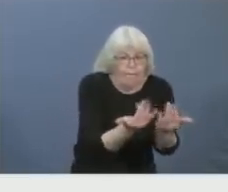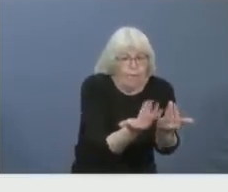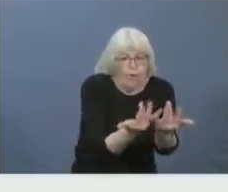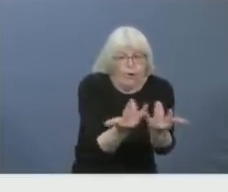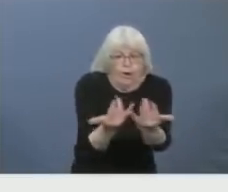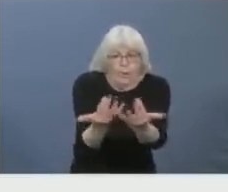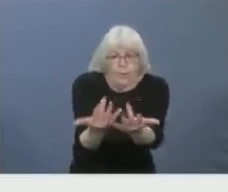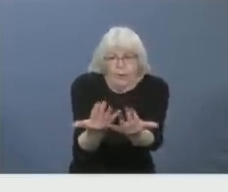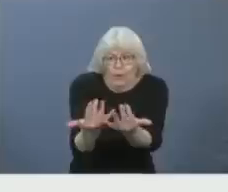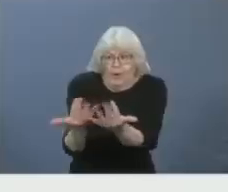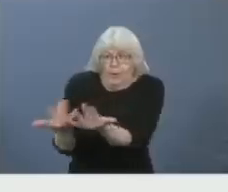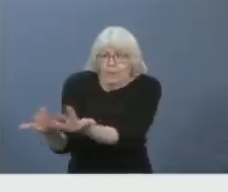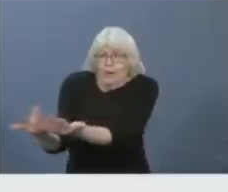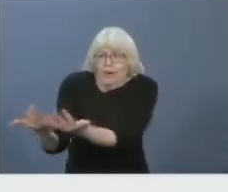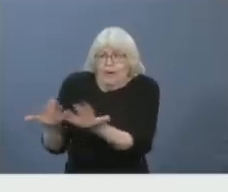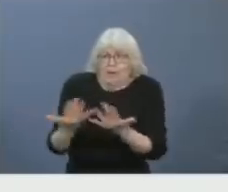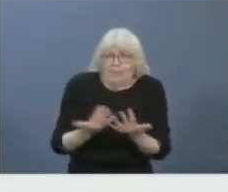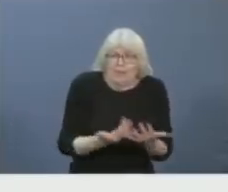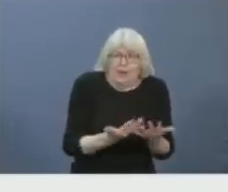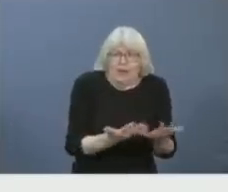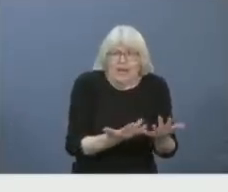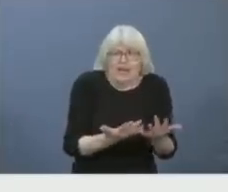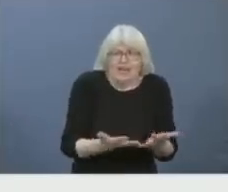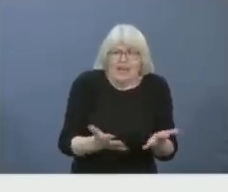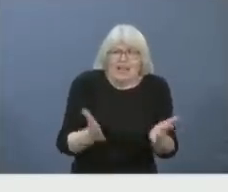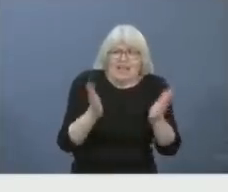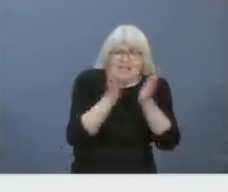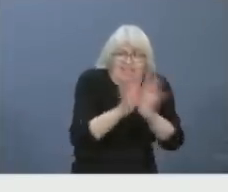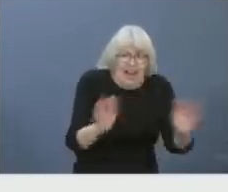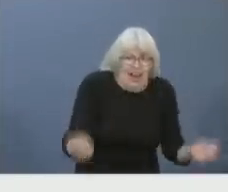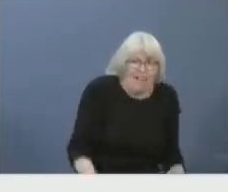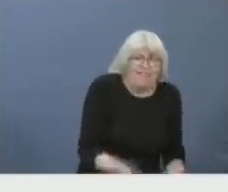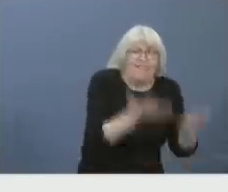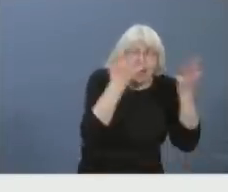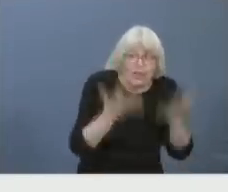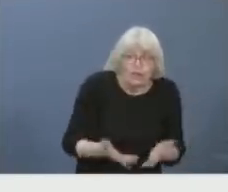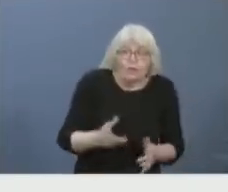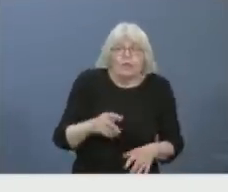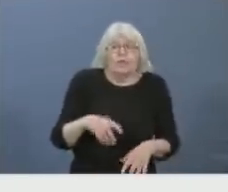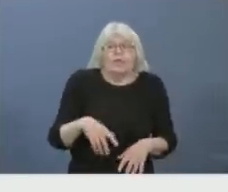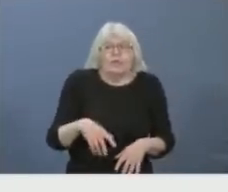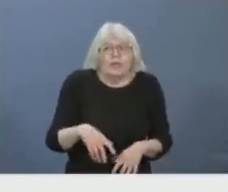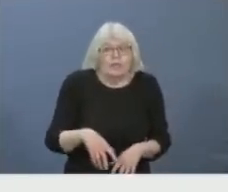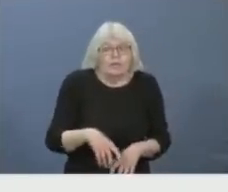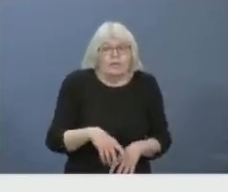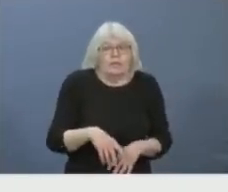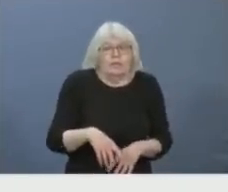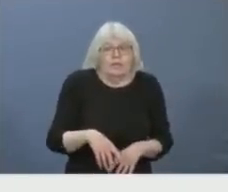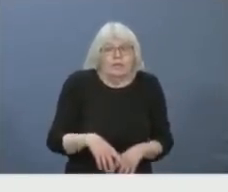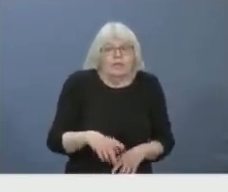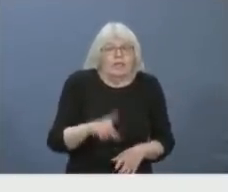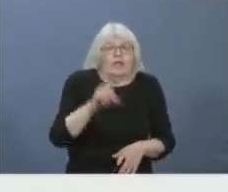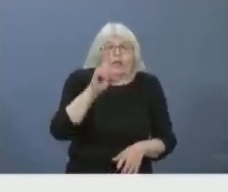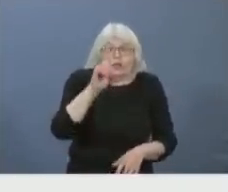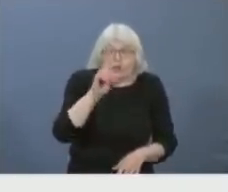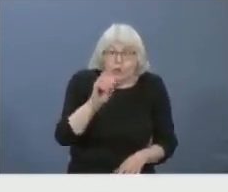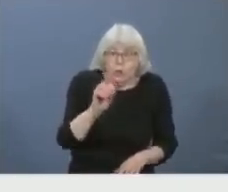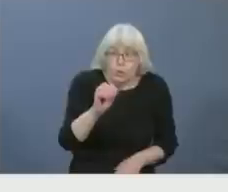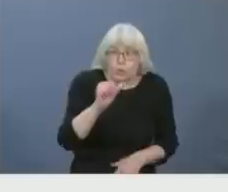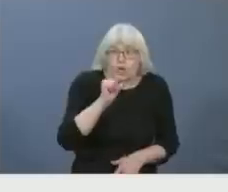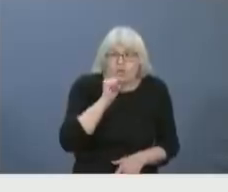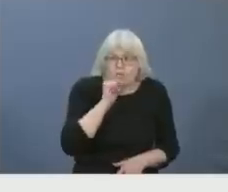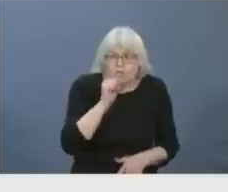yesterday, 12 on Sunday. Do not burn. 6 illegal burns reported just last night is just